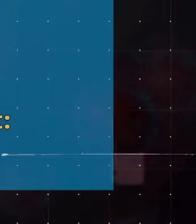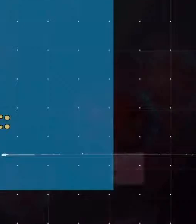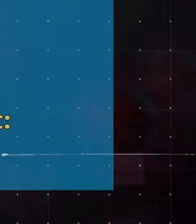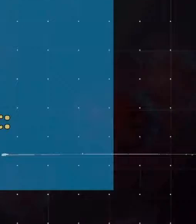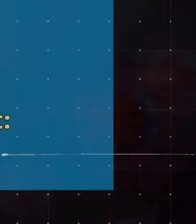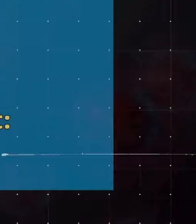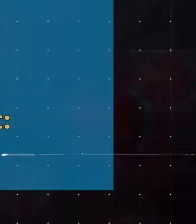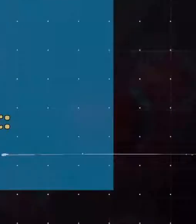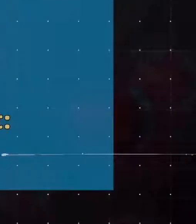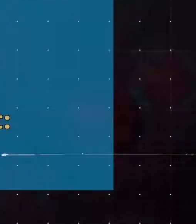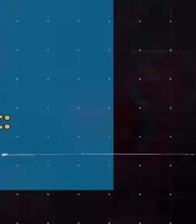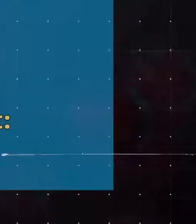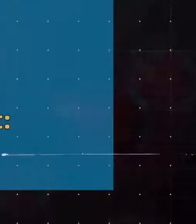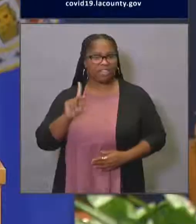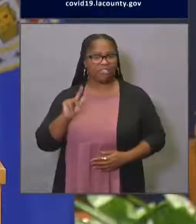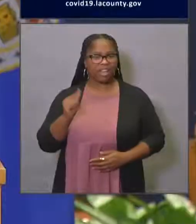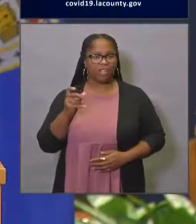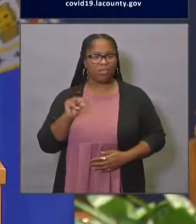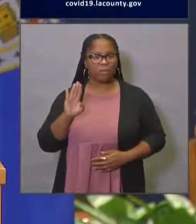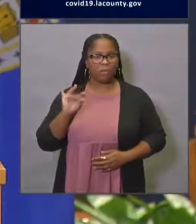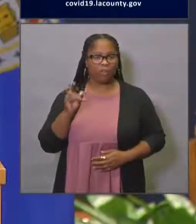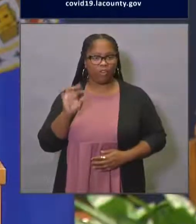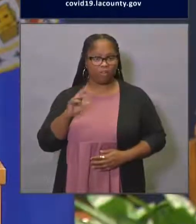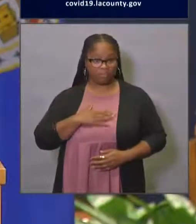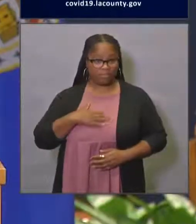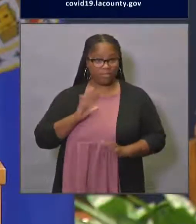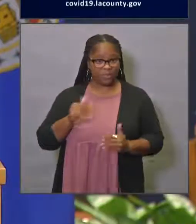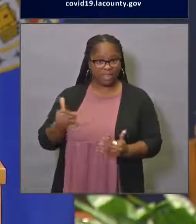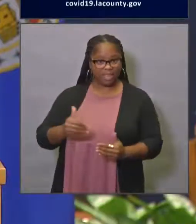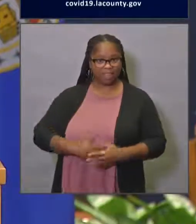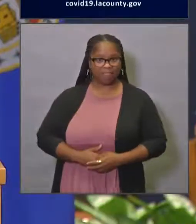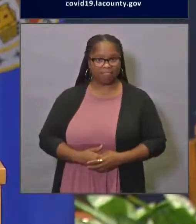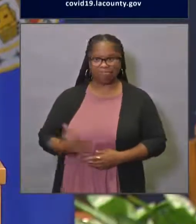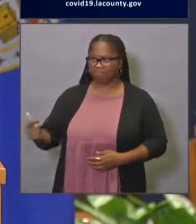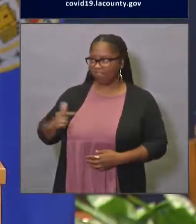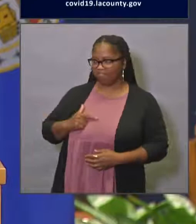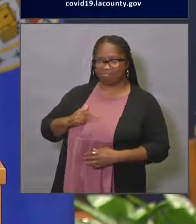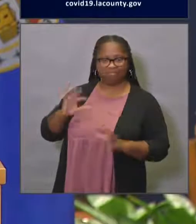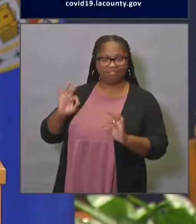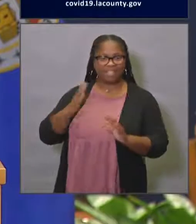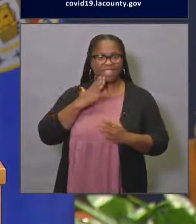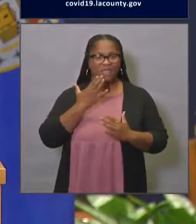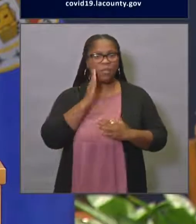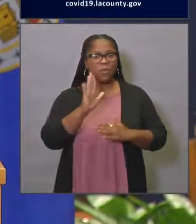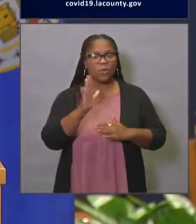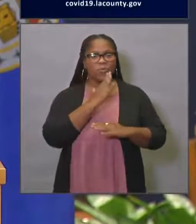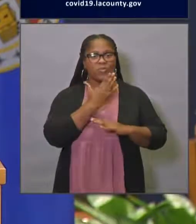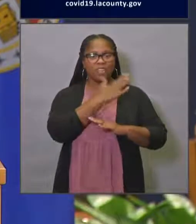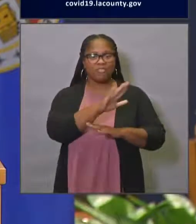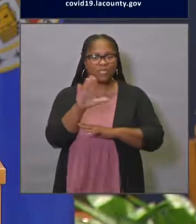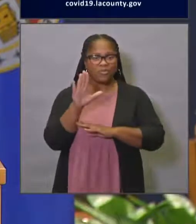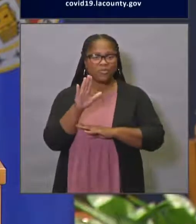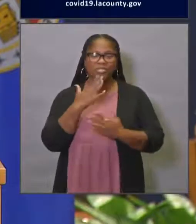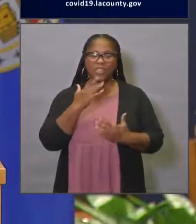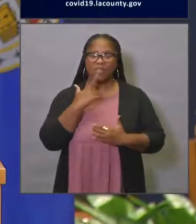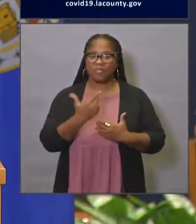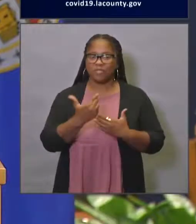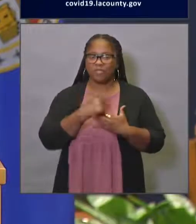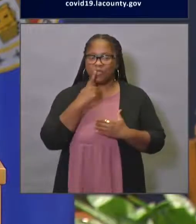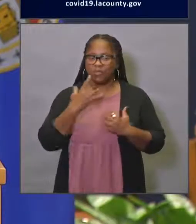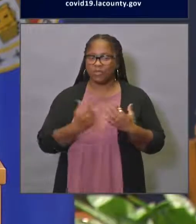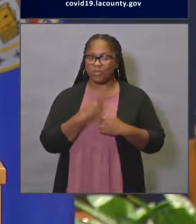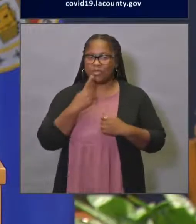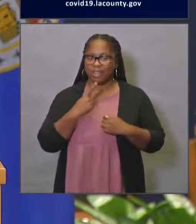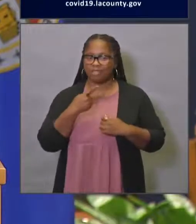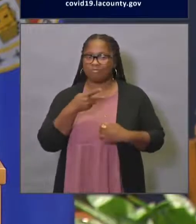over to Supervisor Kathryn Barger. Please go ahead. Thank you. Hello and good afternoon. Thank you for joining us for today's press